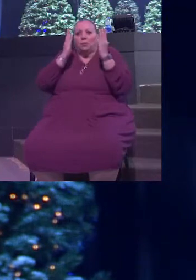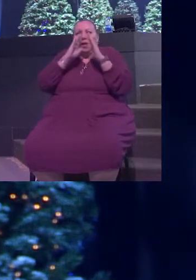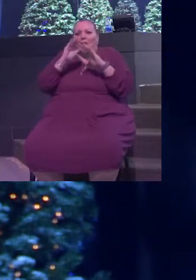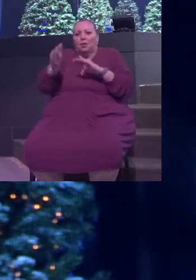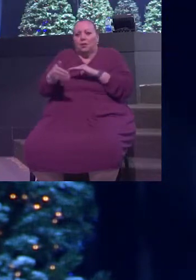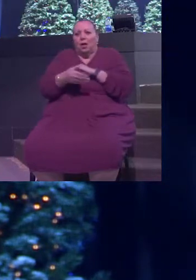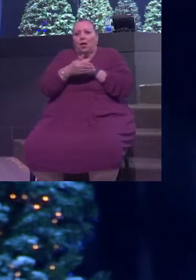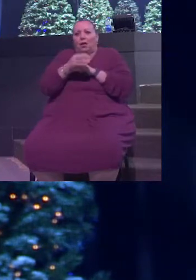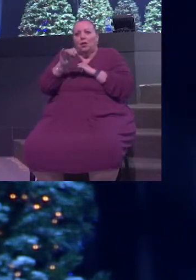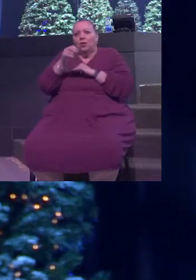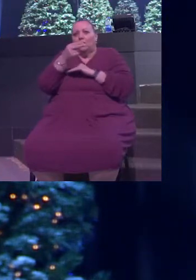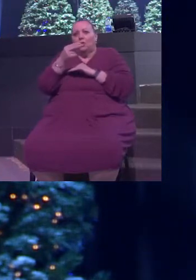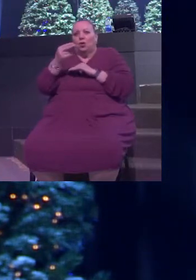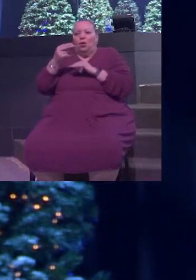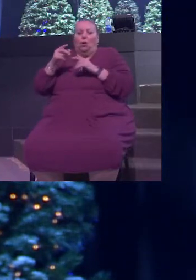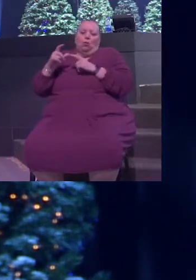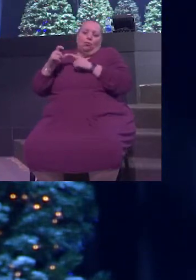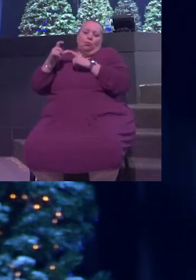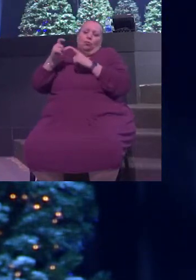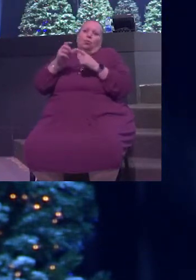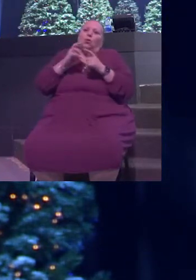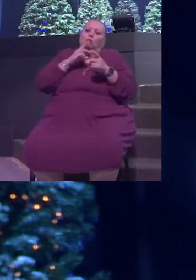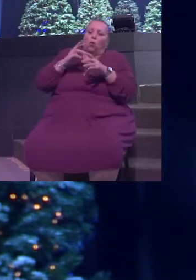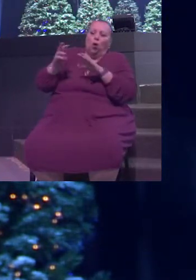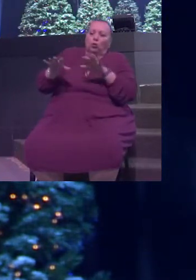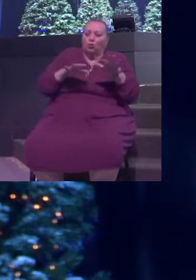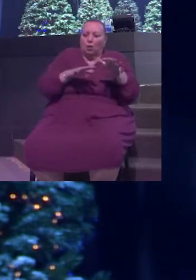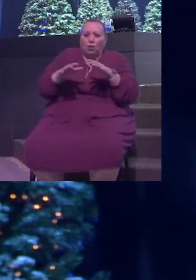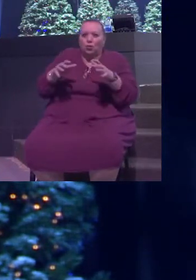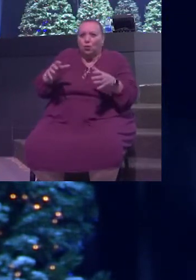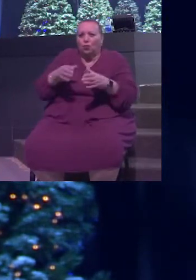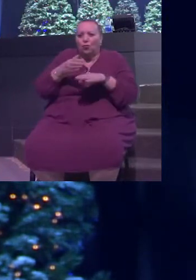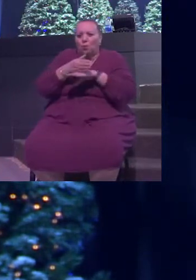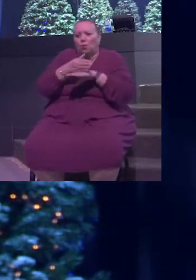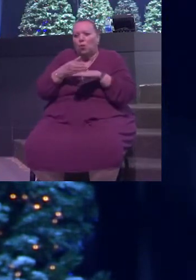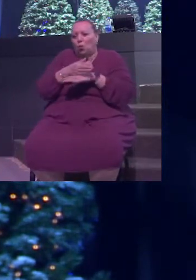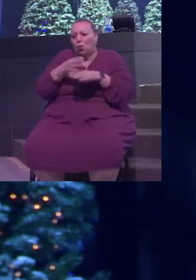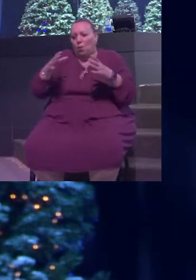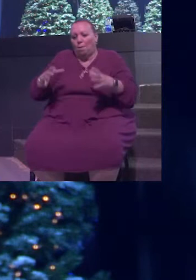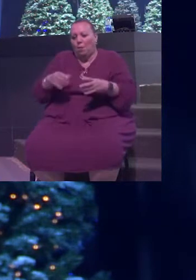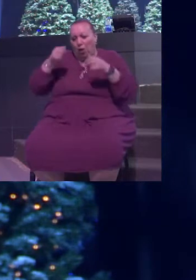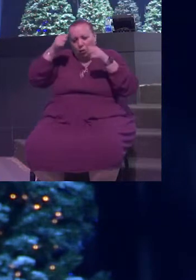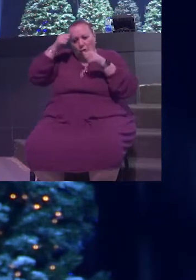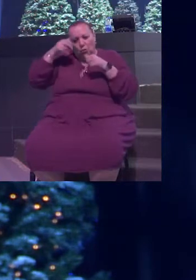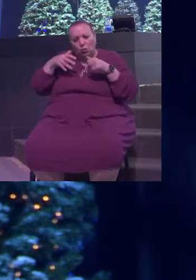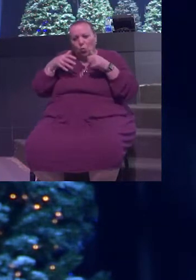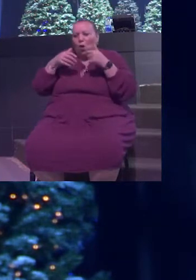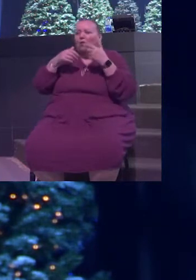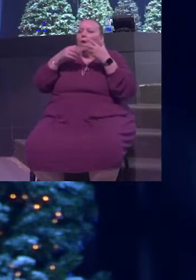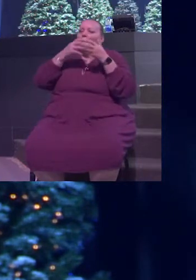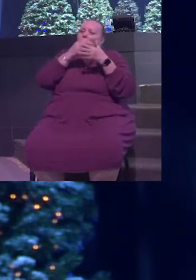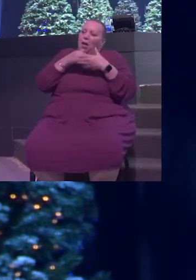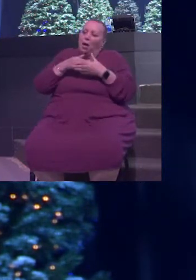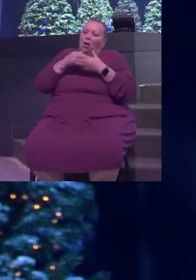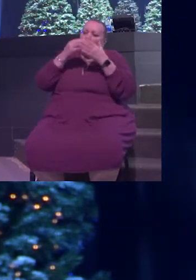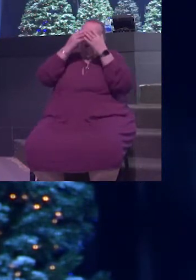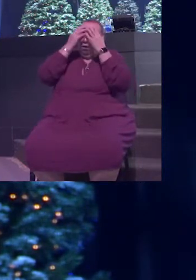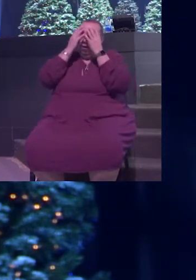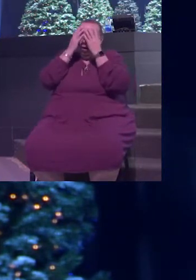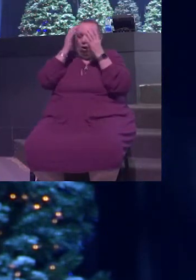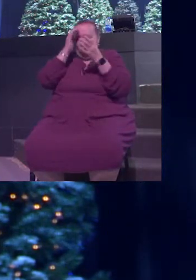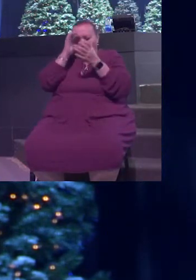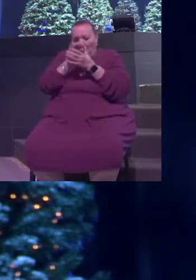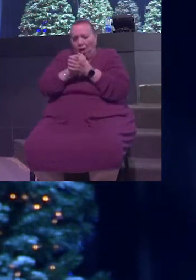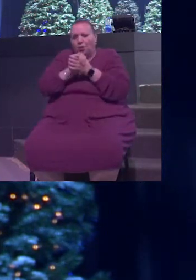night. Joseph returns breathless, water sloshing from the wooden bucket. Sweat pours from Mary's face as her